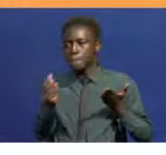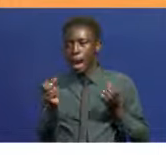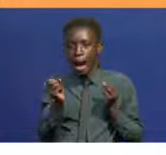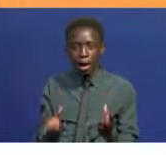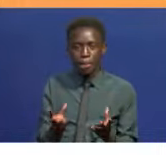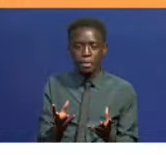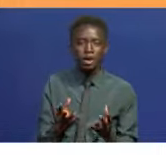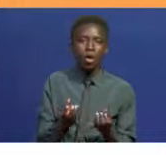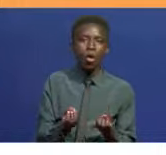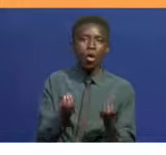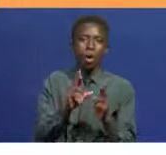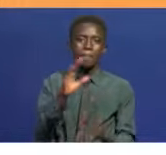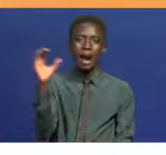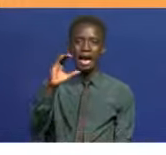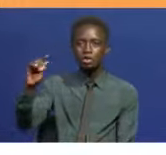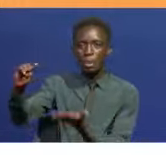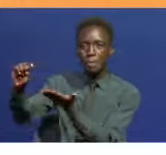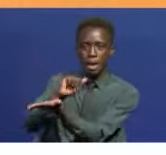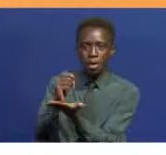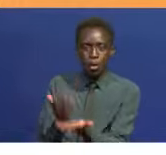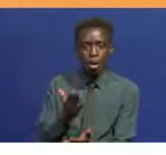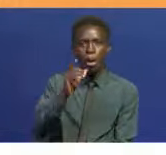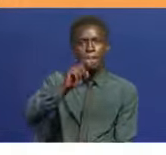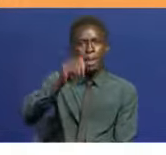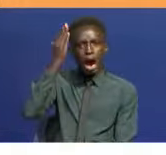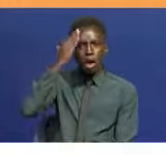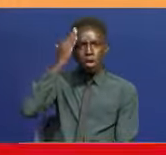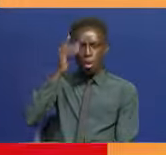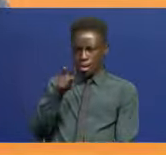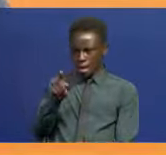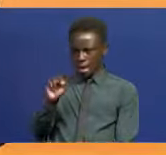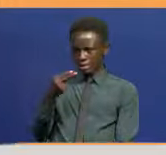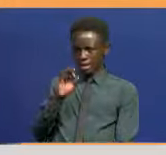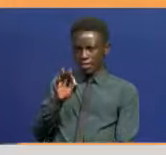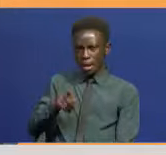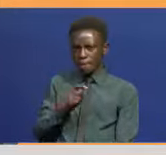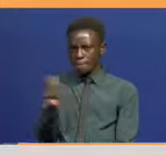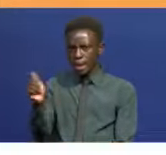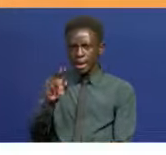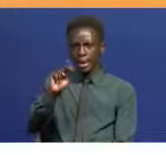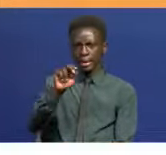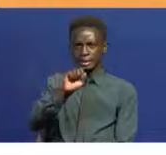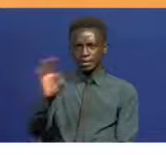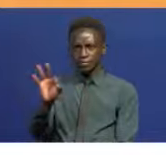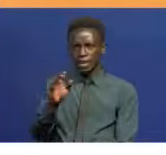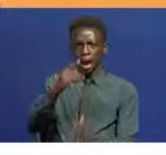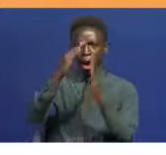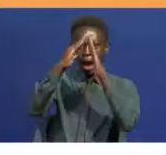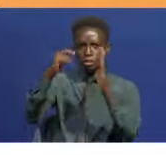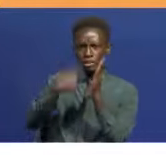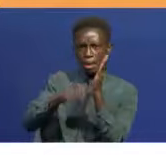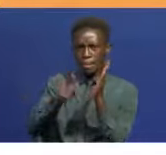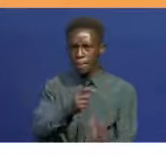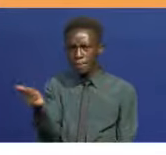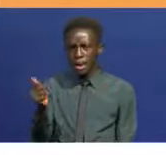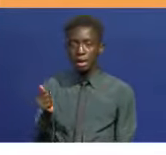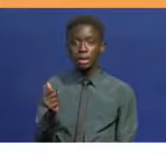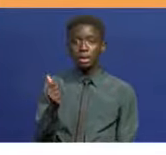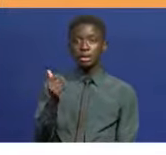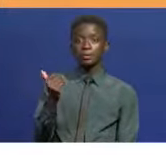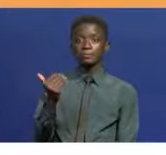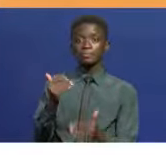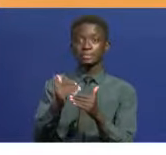this. Know that I'll have to pay NHIF, I'll have to pay NSSF, I'll have to pay the housing levy. And at the end of the day, because this is an investment for